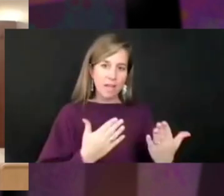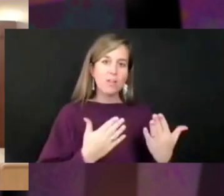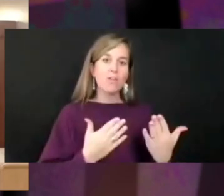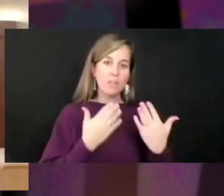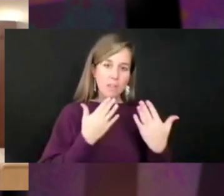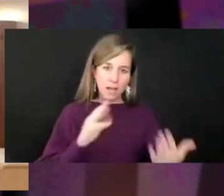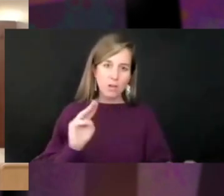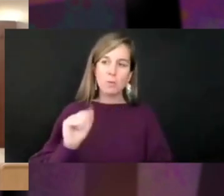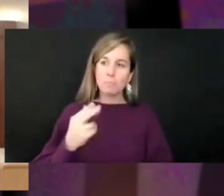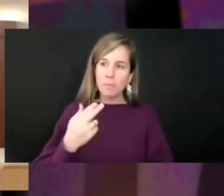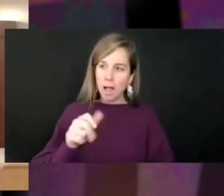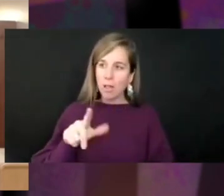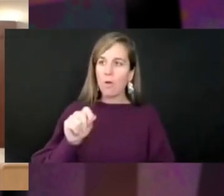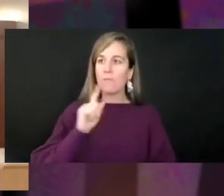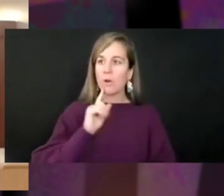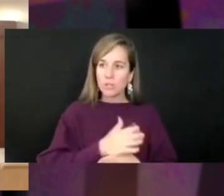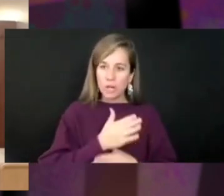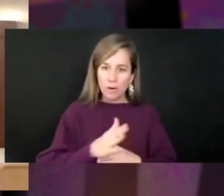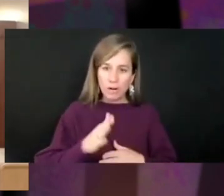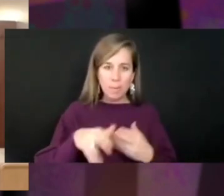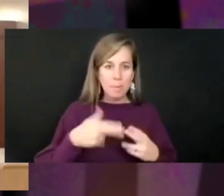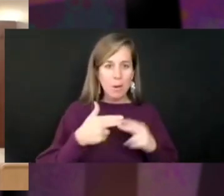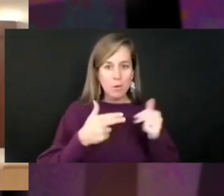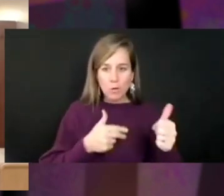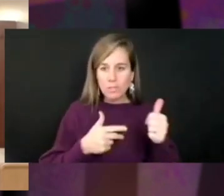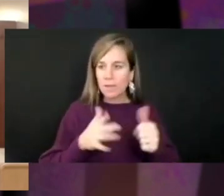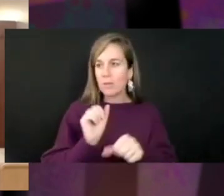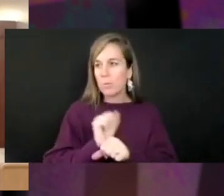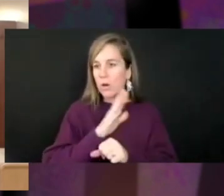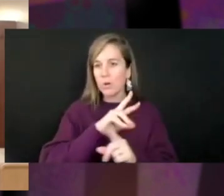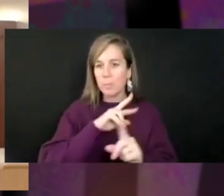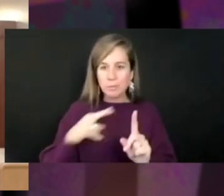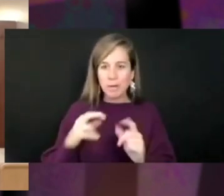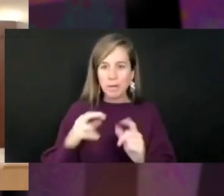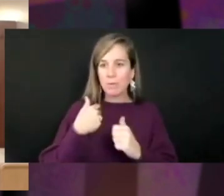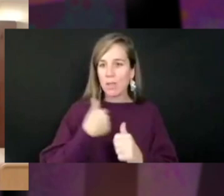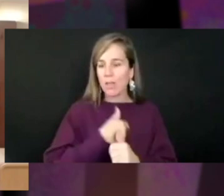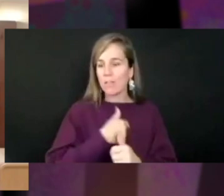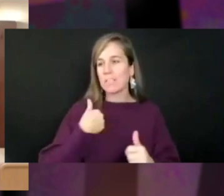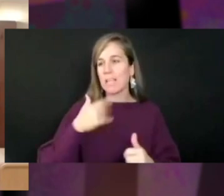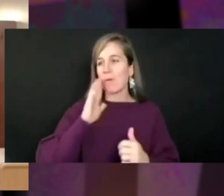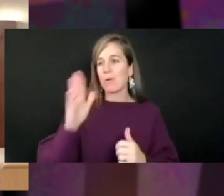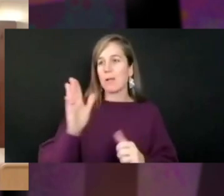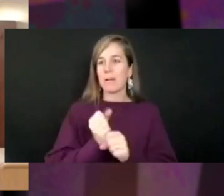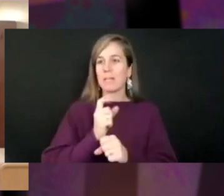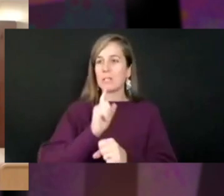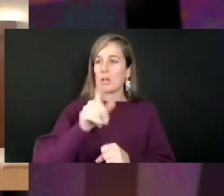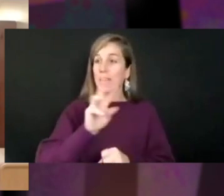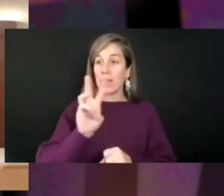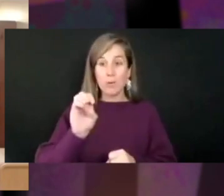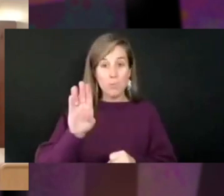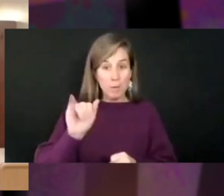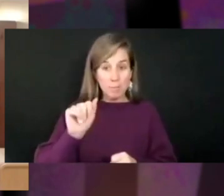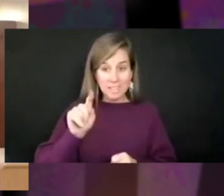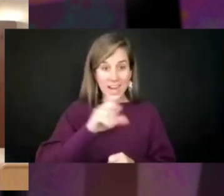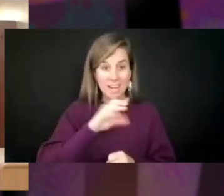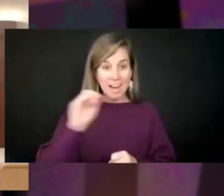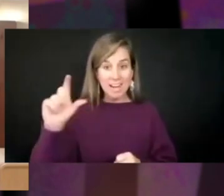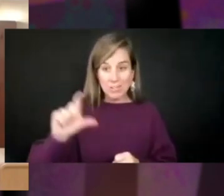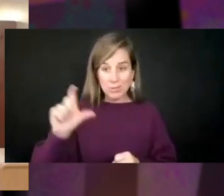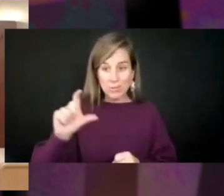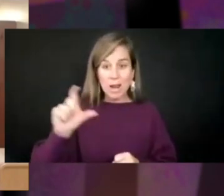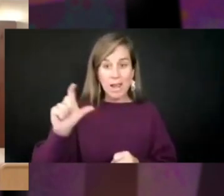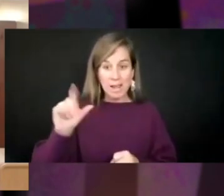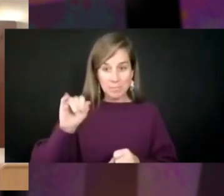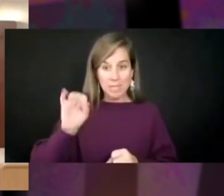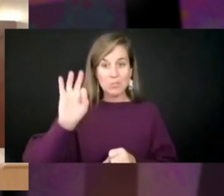about yourself, your work, your perspective with all of us. I'll make sure that your website and your Instagram are dropped into the